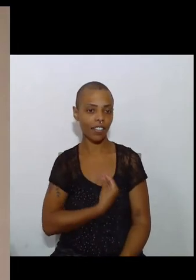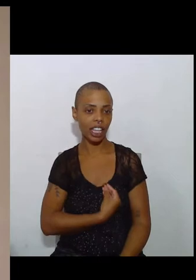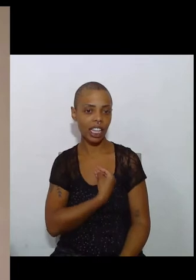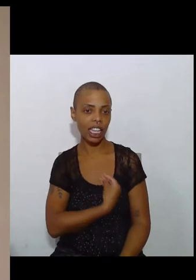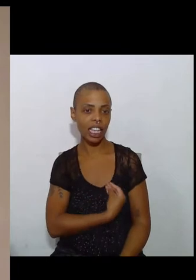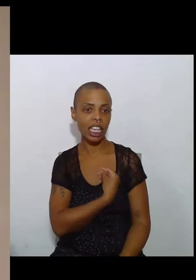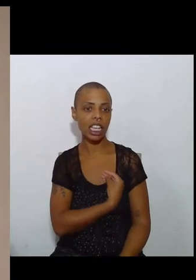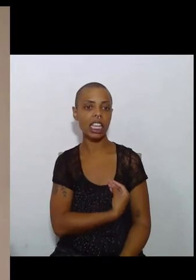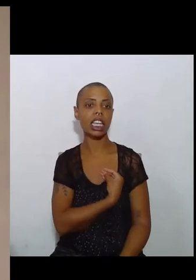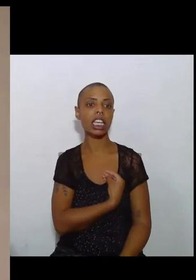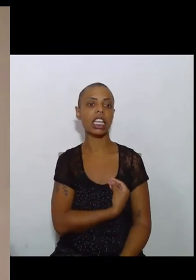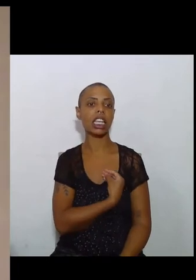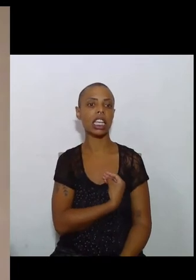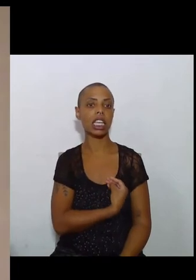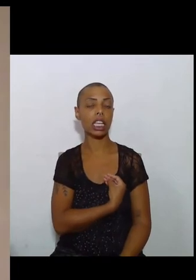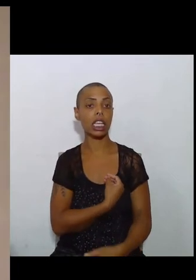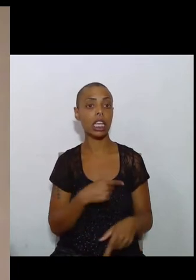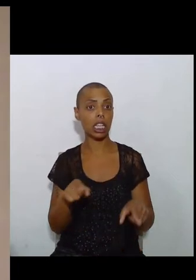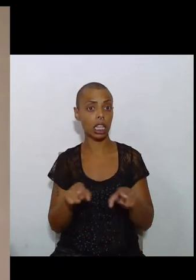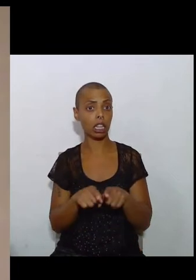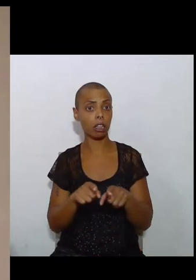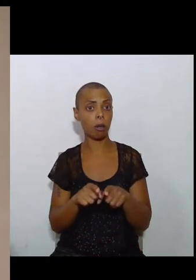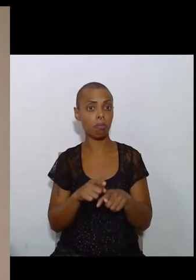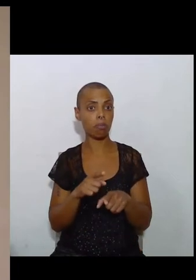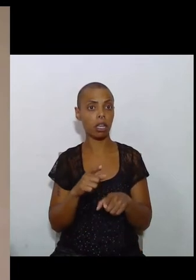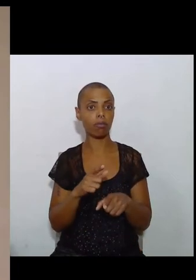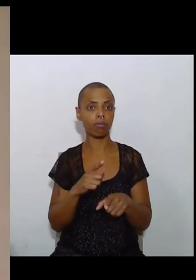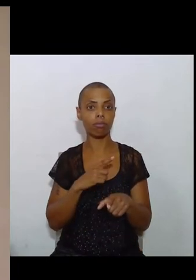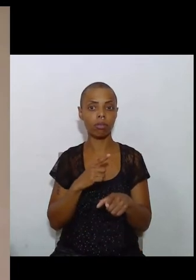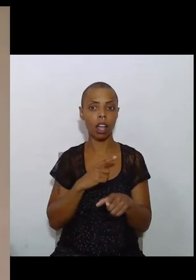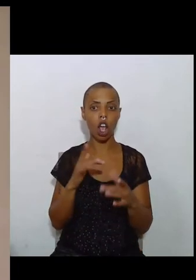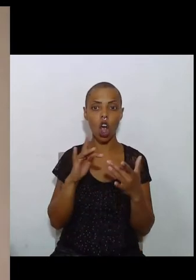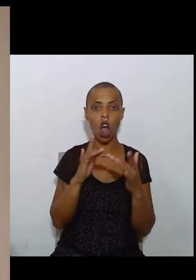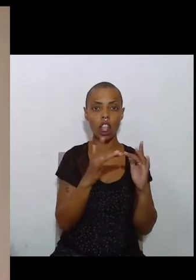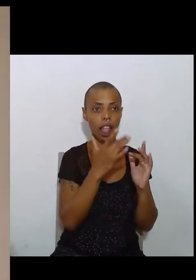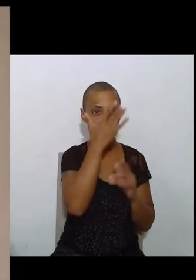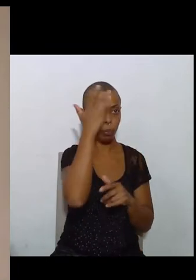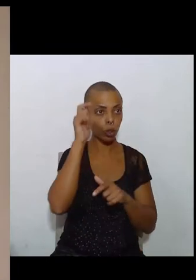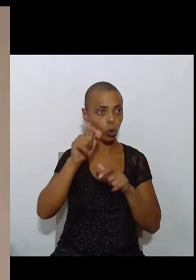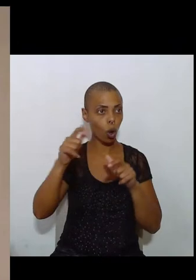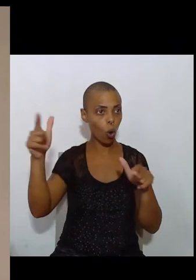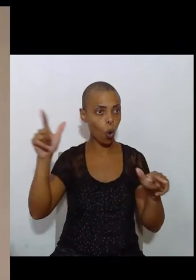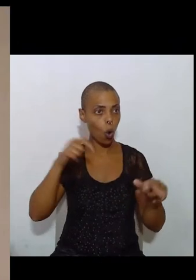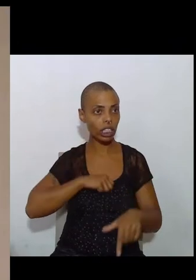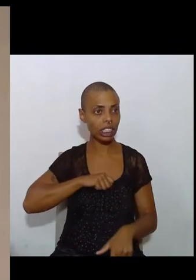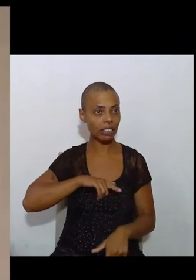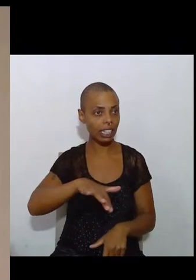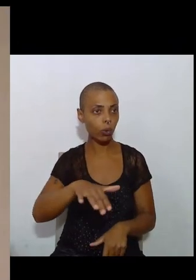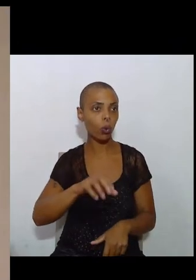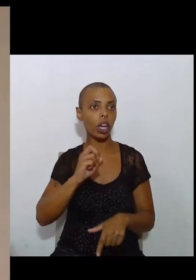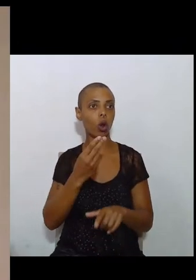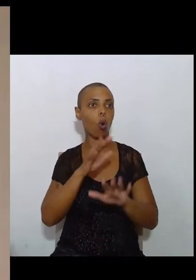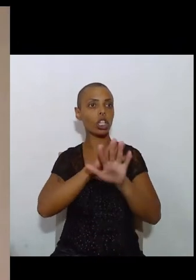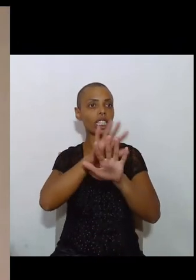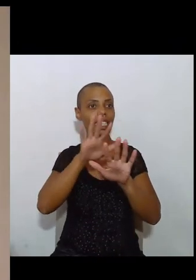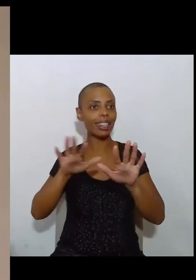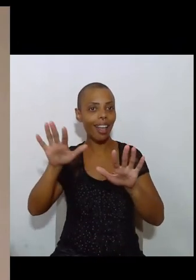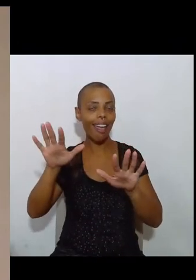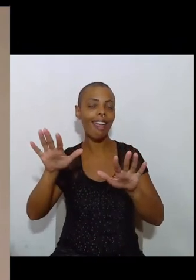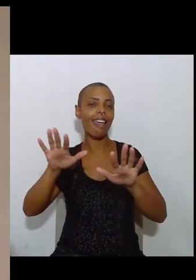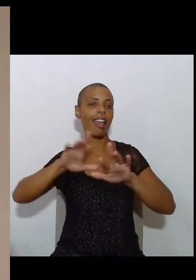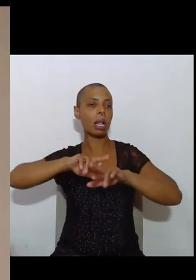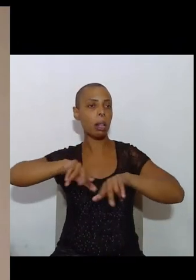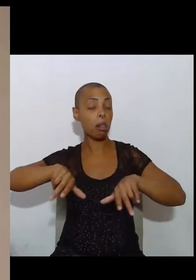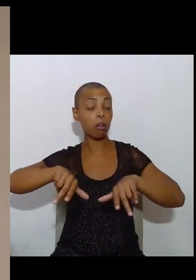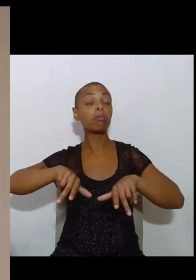own religion evolved and any person that knows about my life and other uh dissident queer